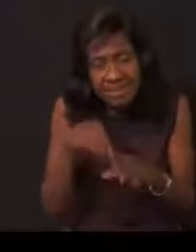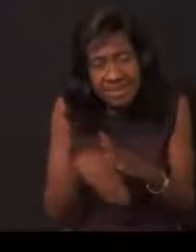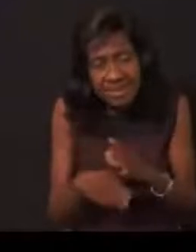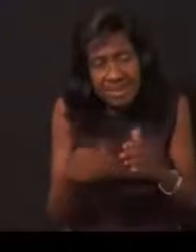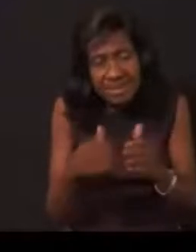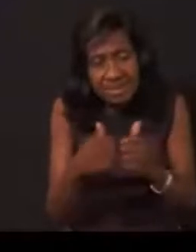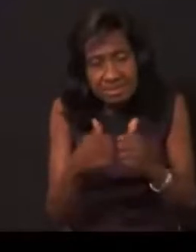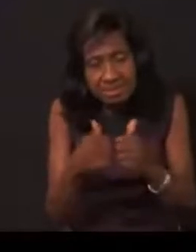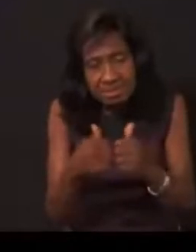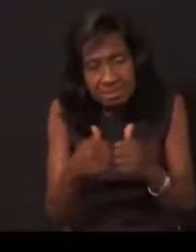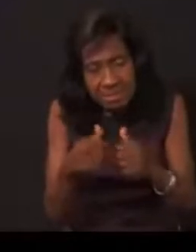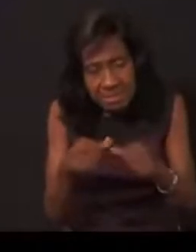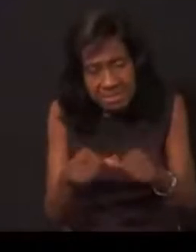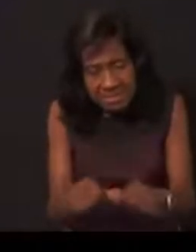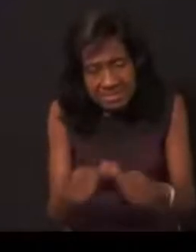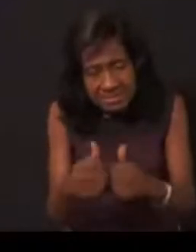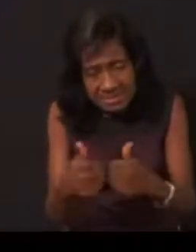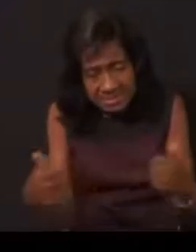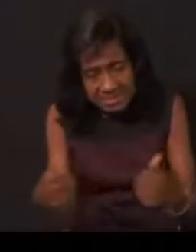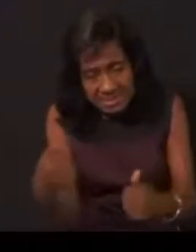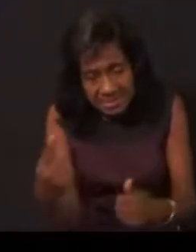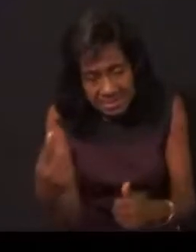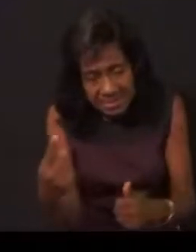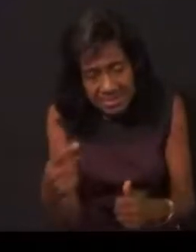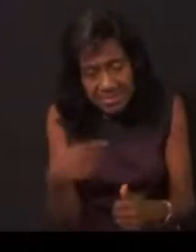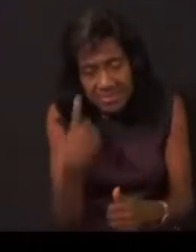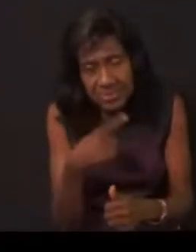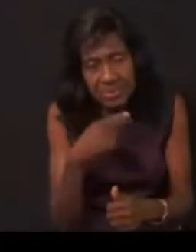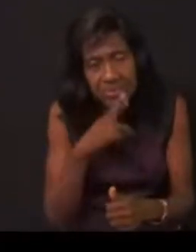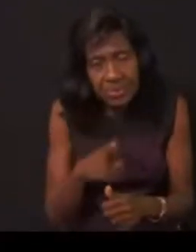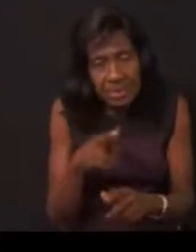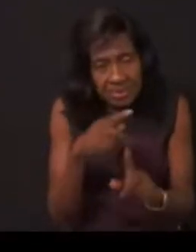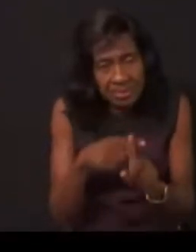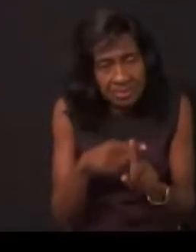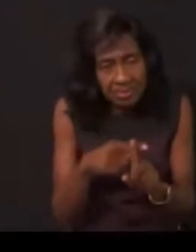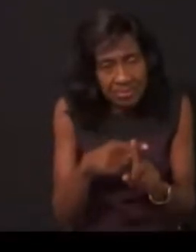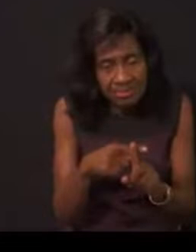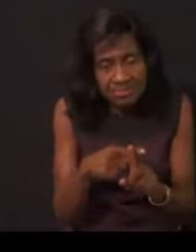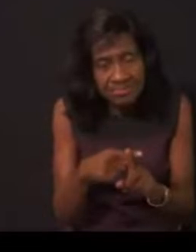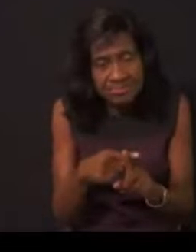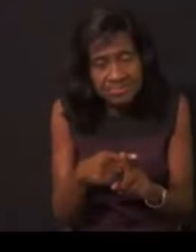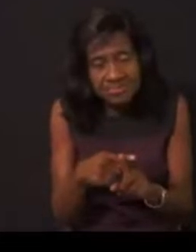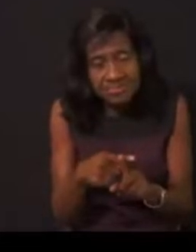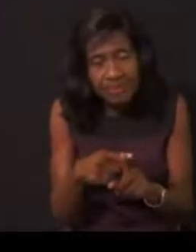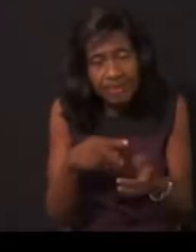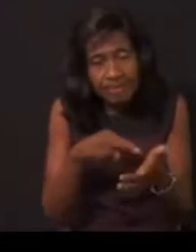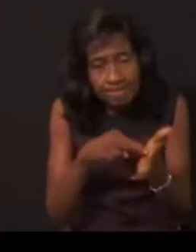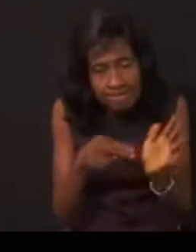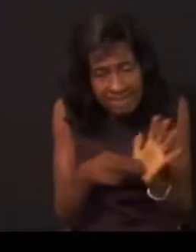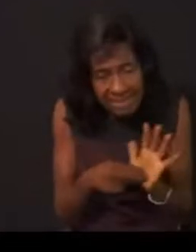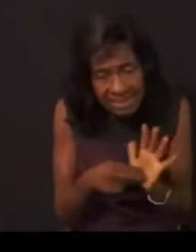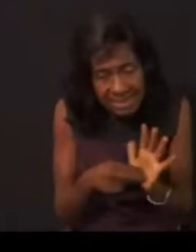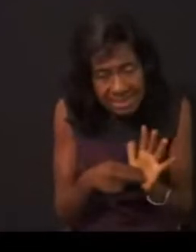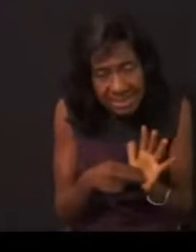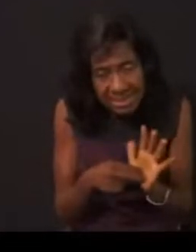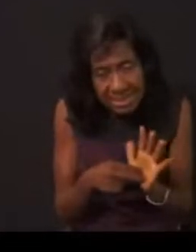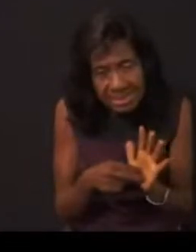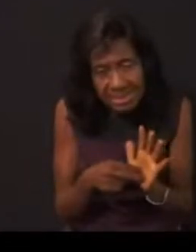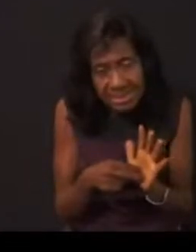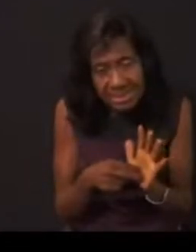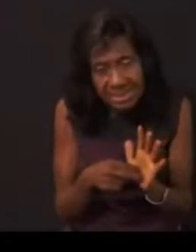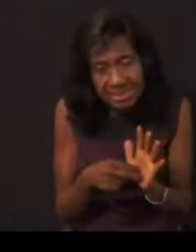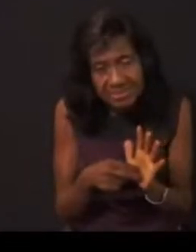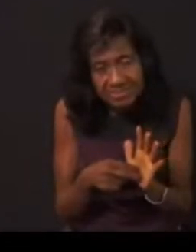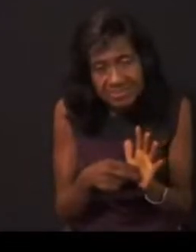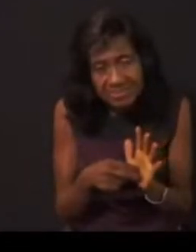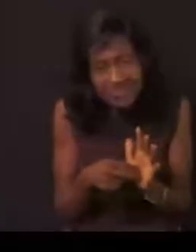positives in the home, that's a different, potentially different scenario. But that may also be mitigated in terms